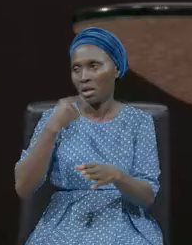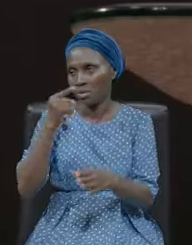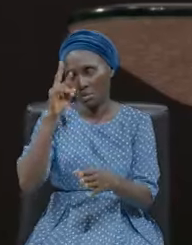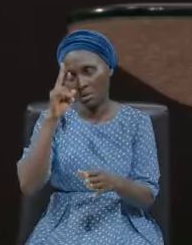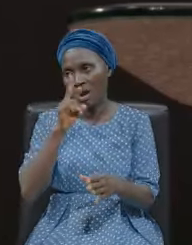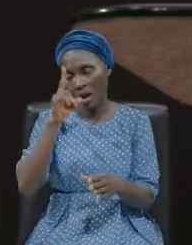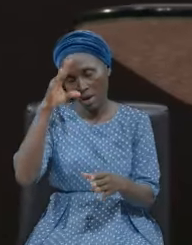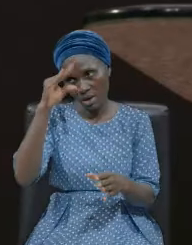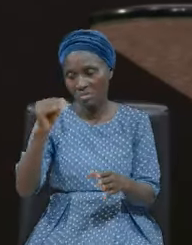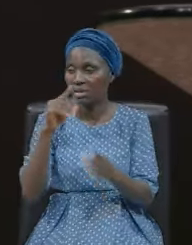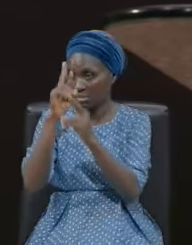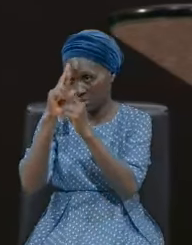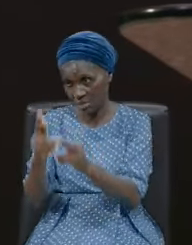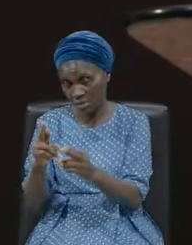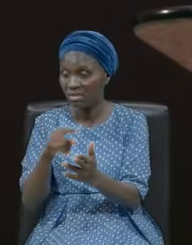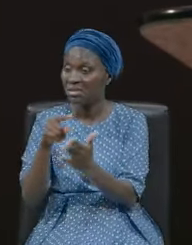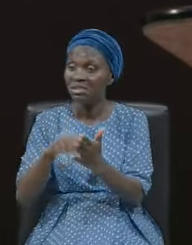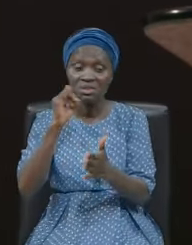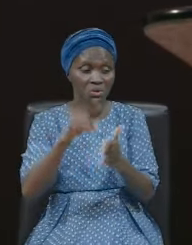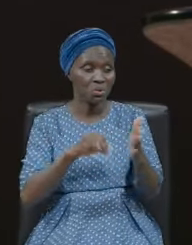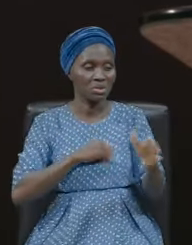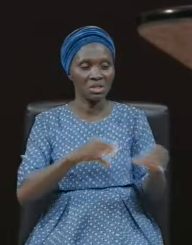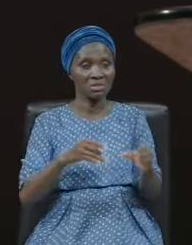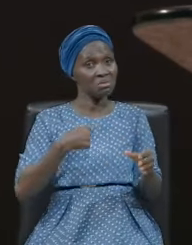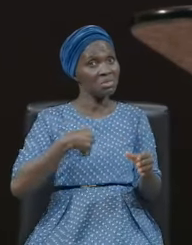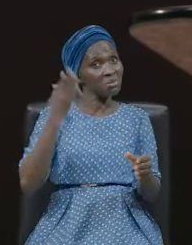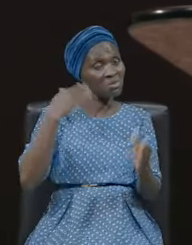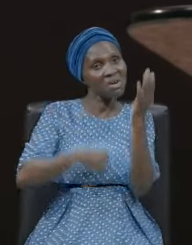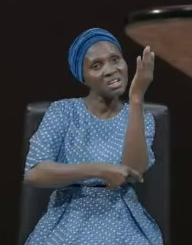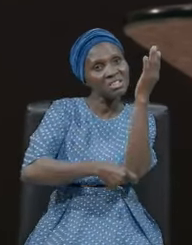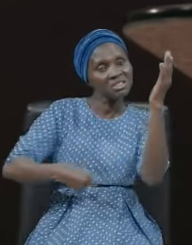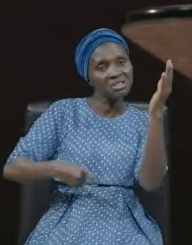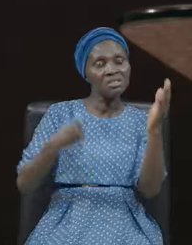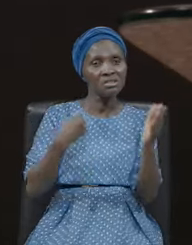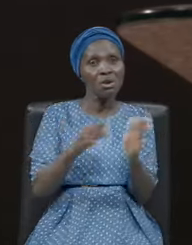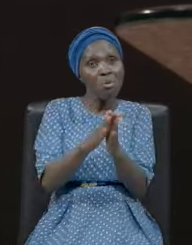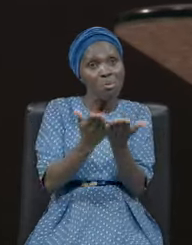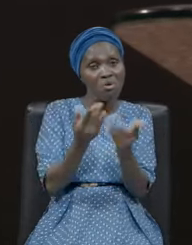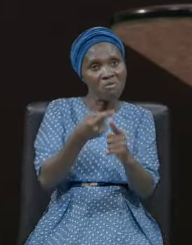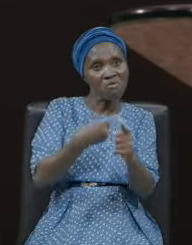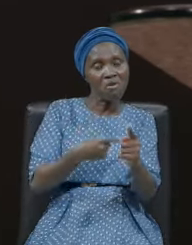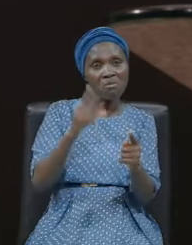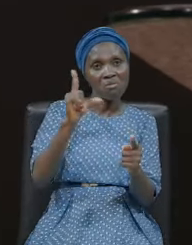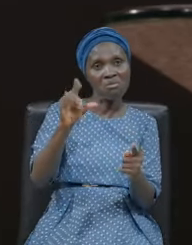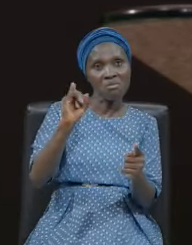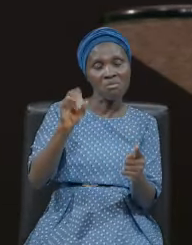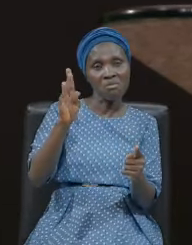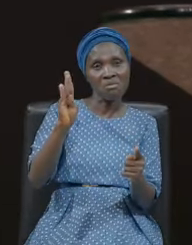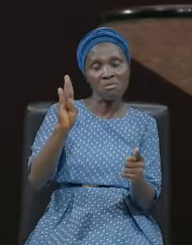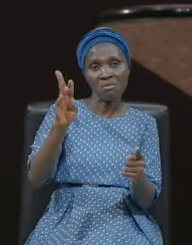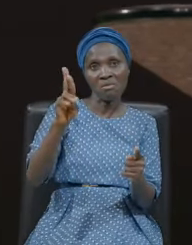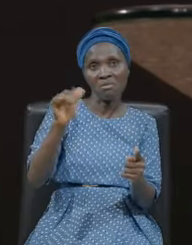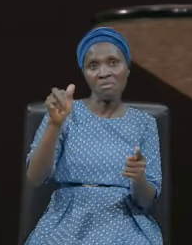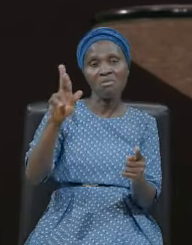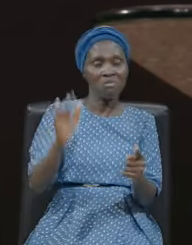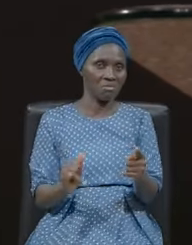this is what I did. I used to just steal those library books. I didn't know the details about restitution, but